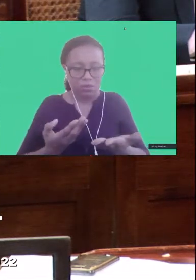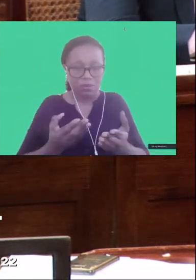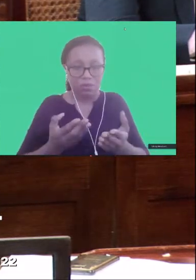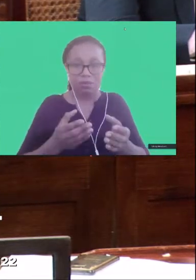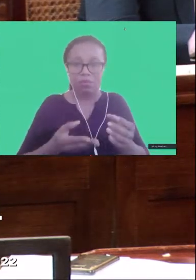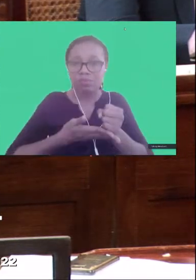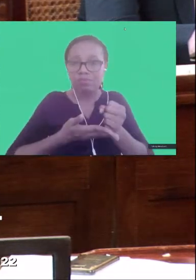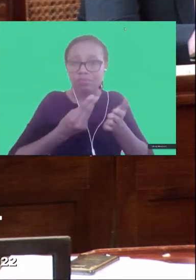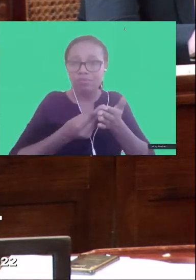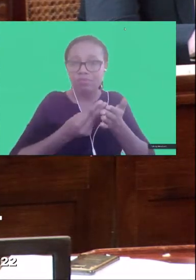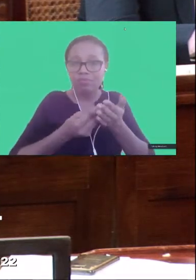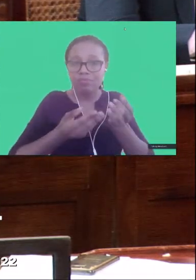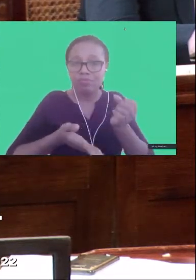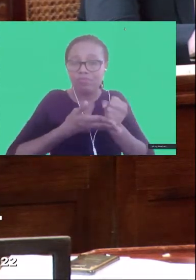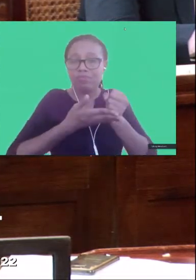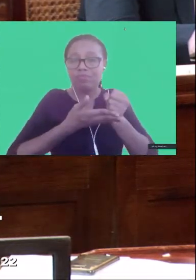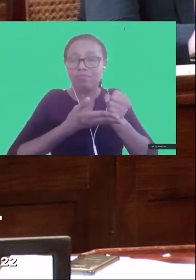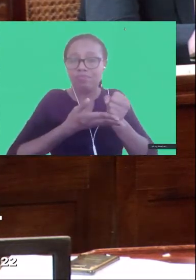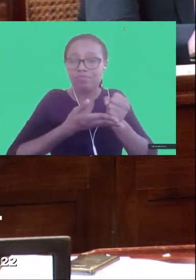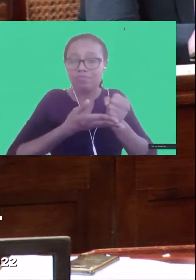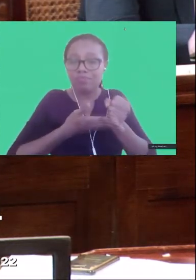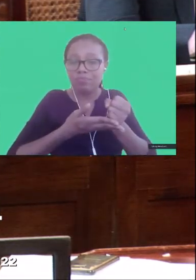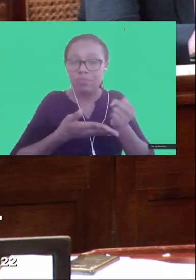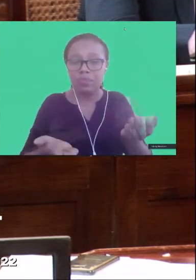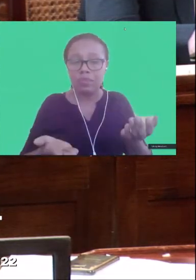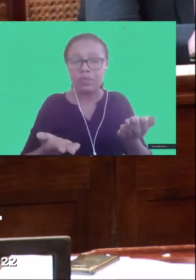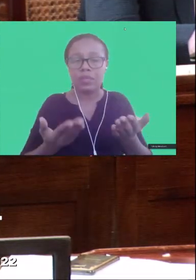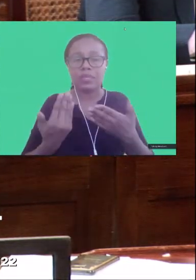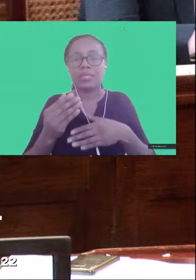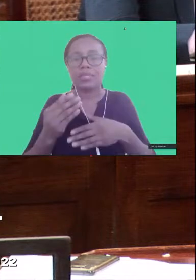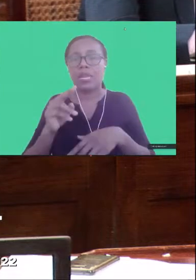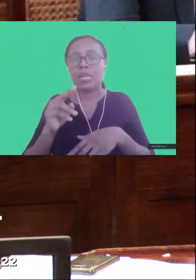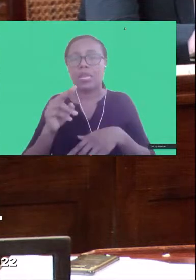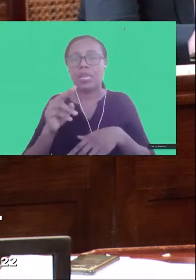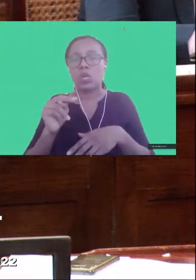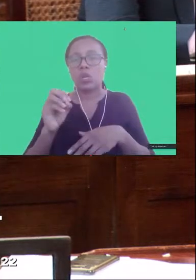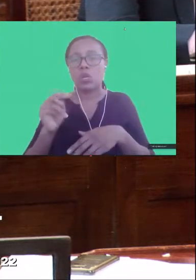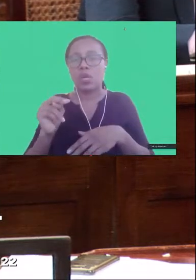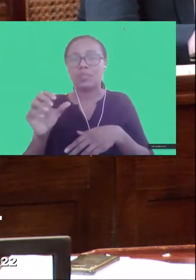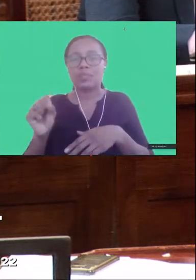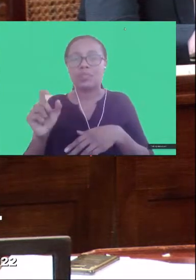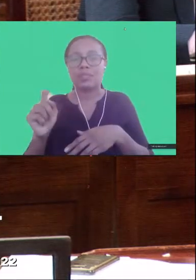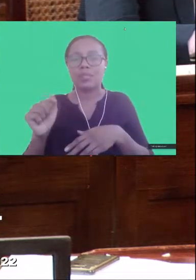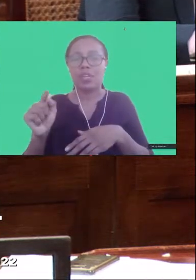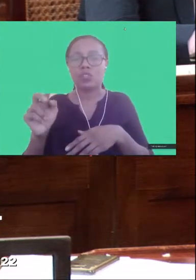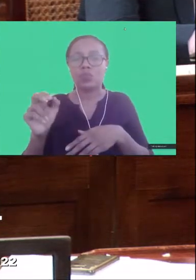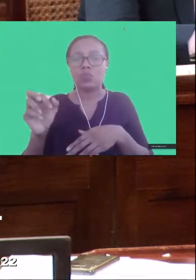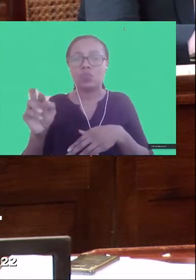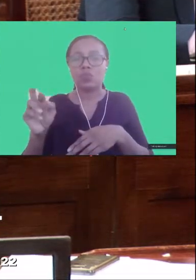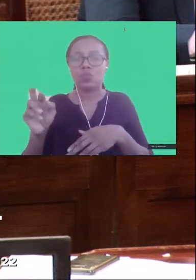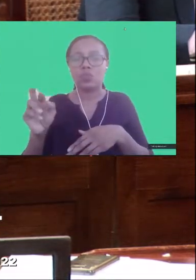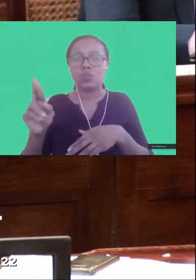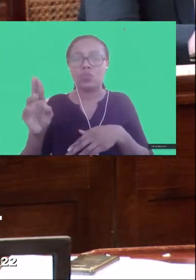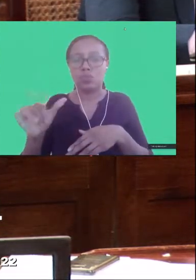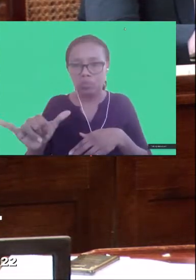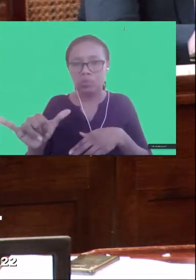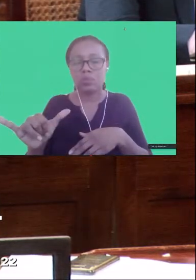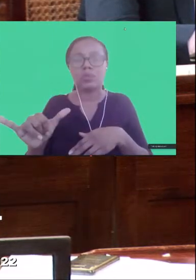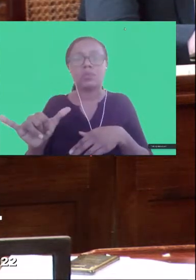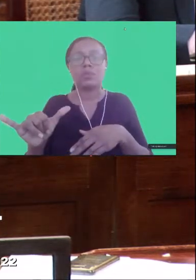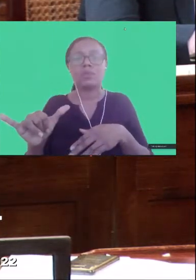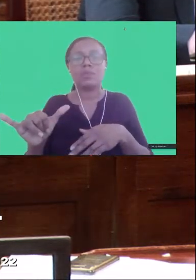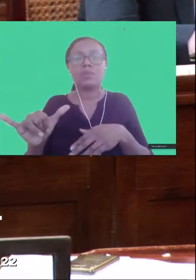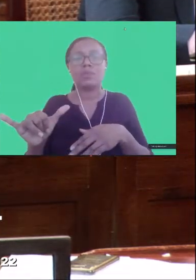recurrent expenditure being requested, it's about 1.6 million. But out of that, you got